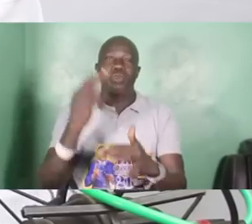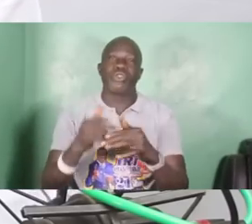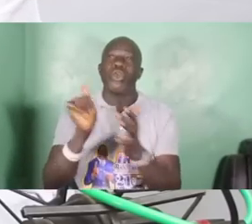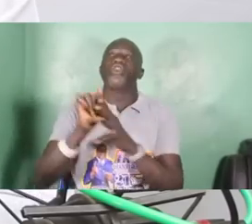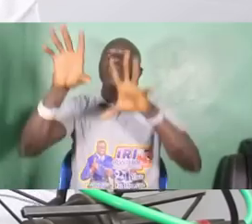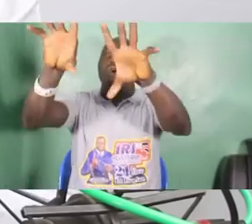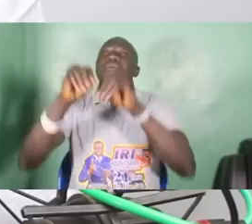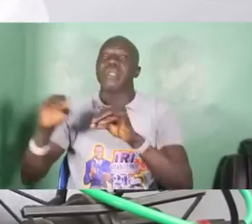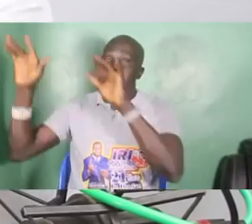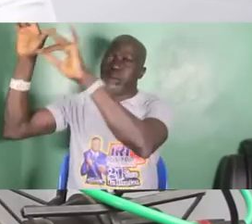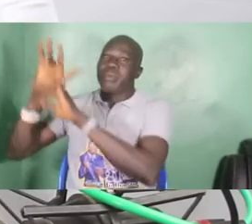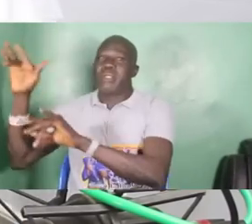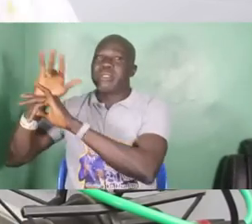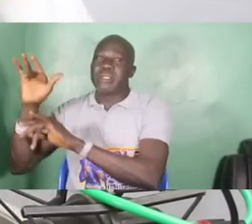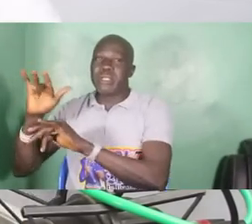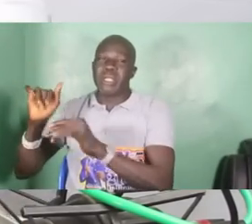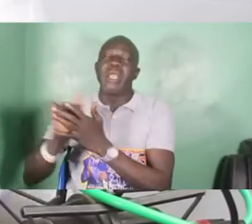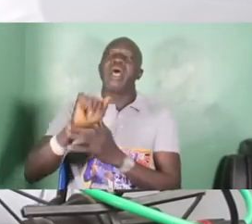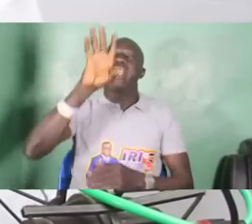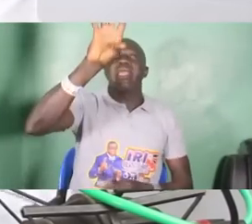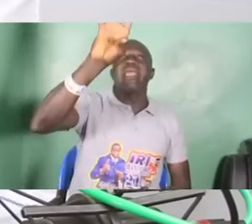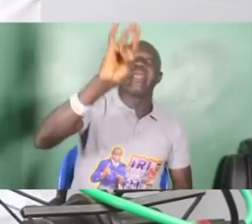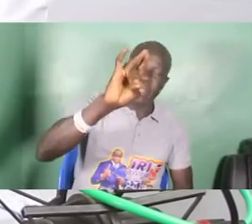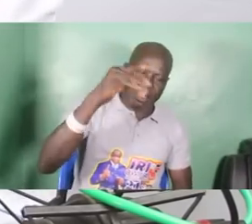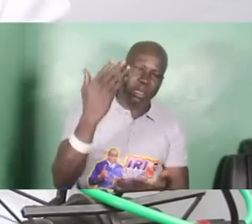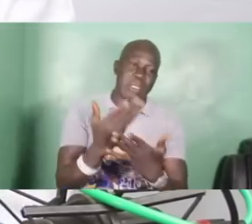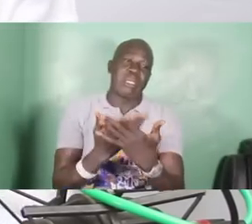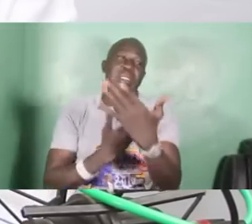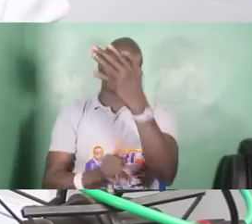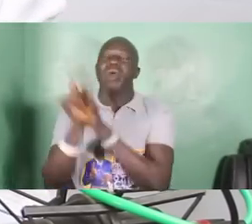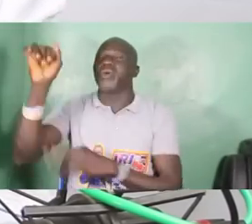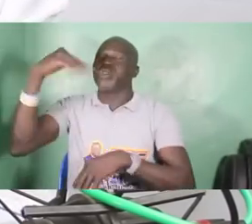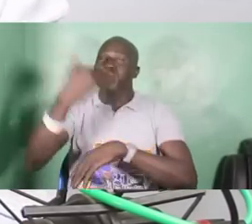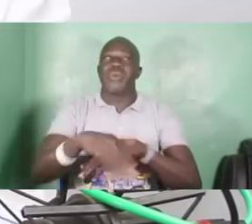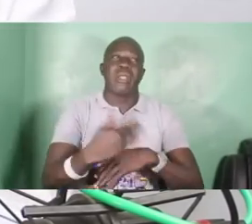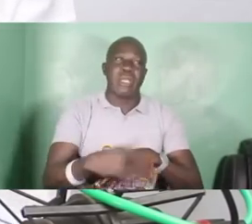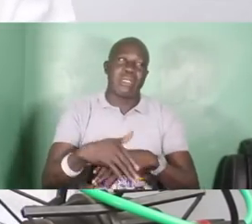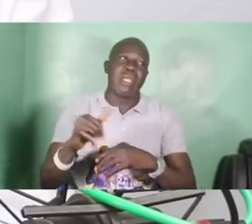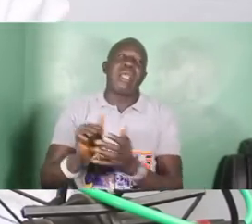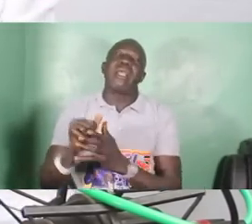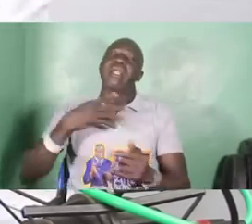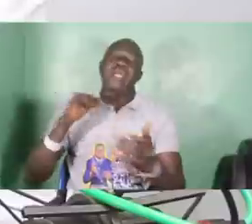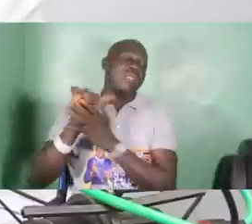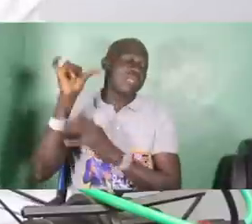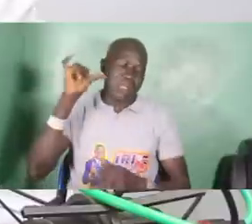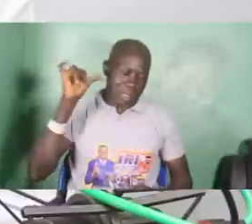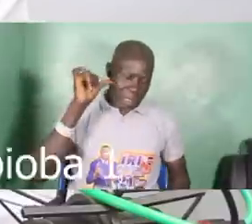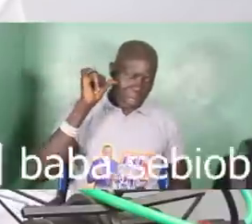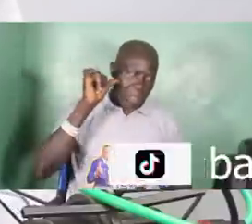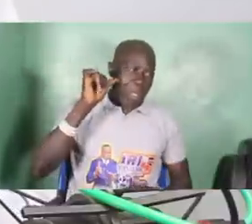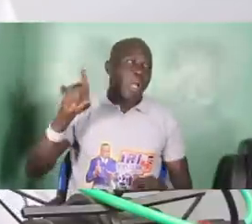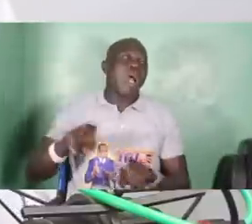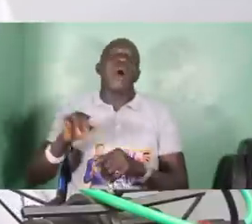of Jesus. By 8 there we use bread like